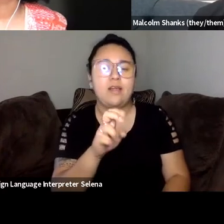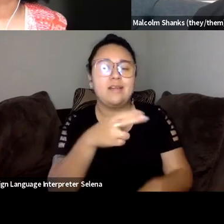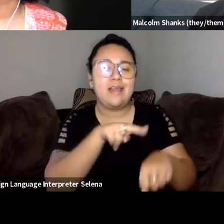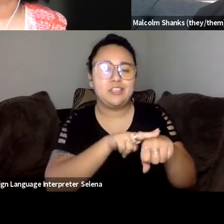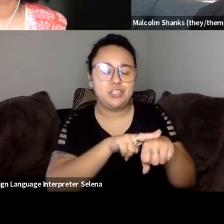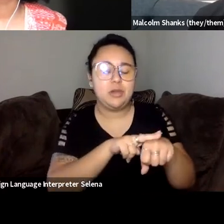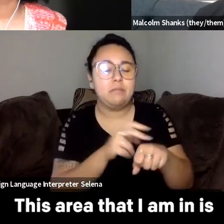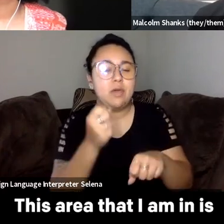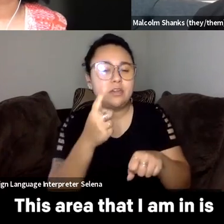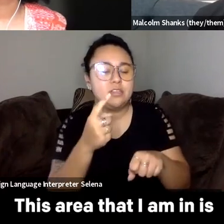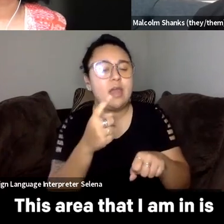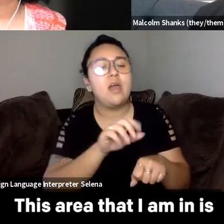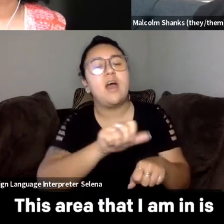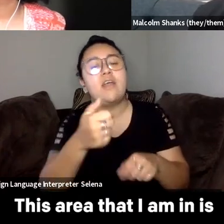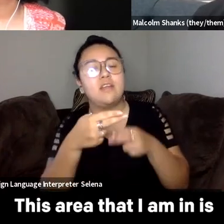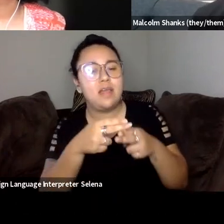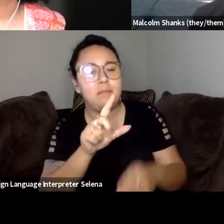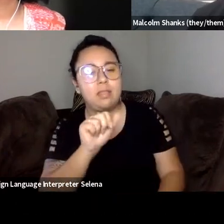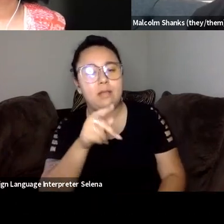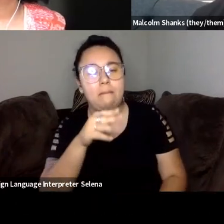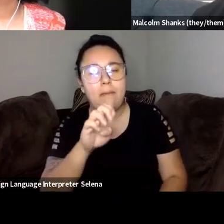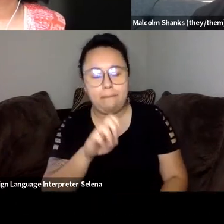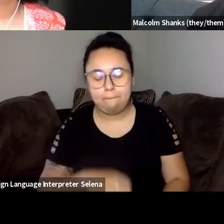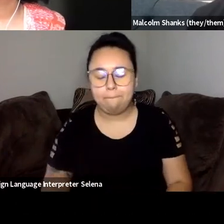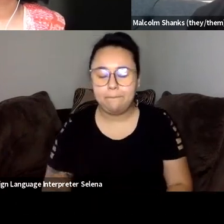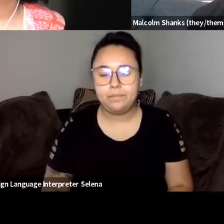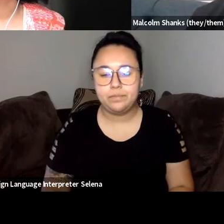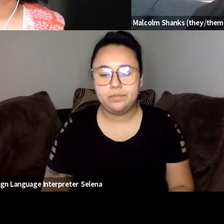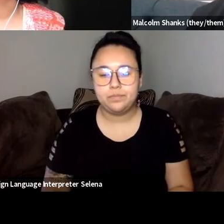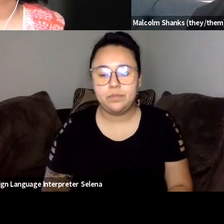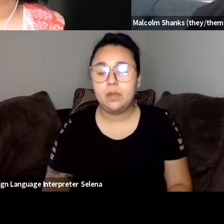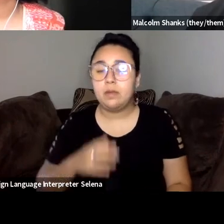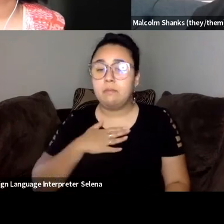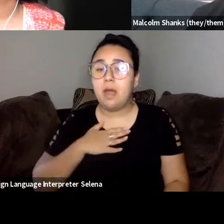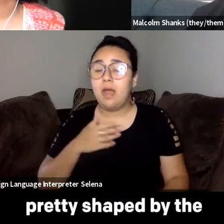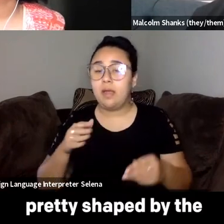themselves as Lenape. This area that I am in